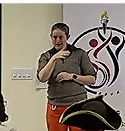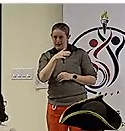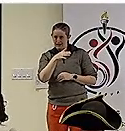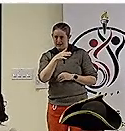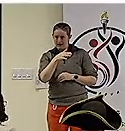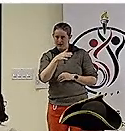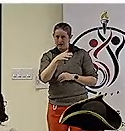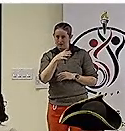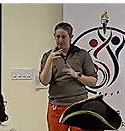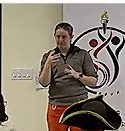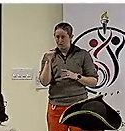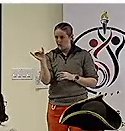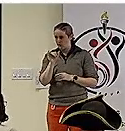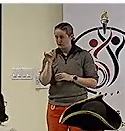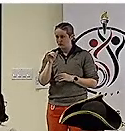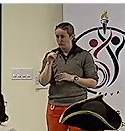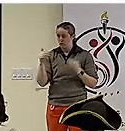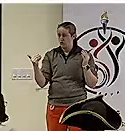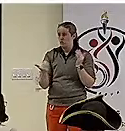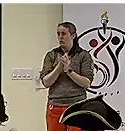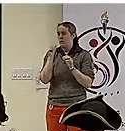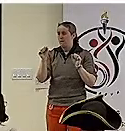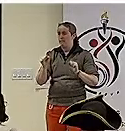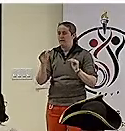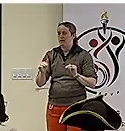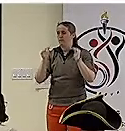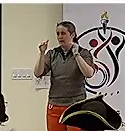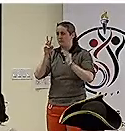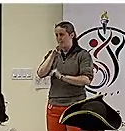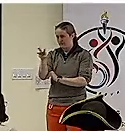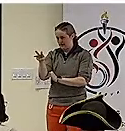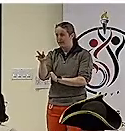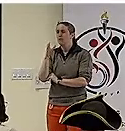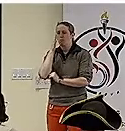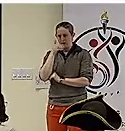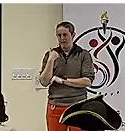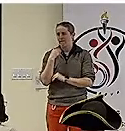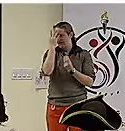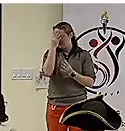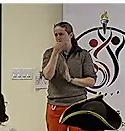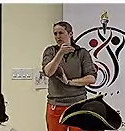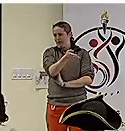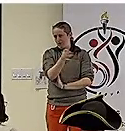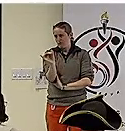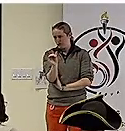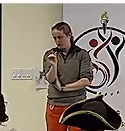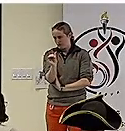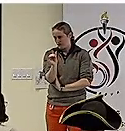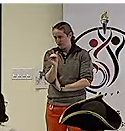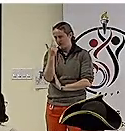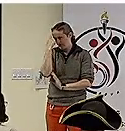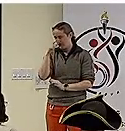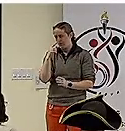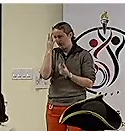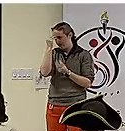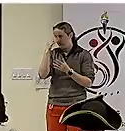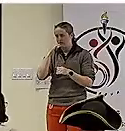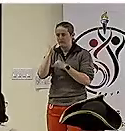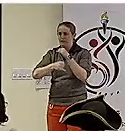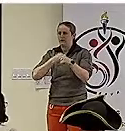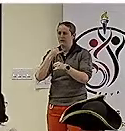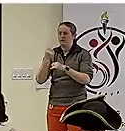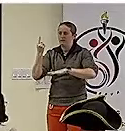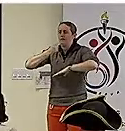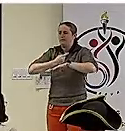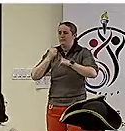Rise website that's going to have all the information with regards to the International Day of Persons with